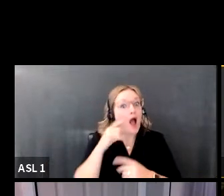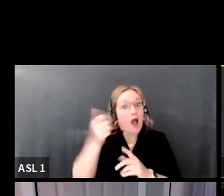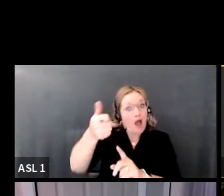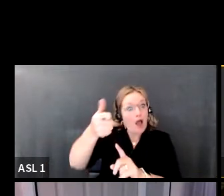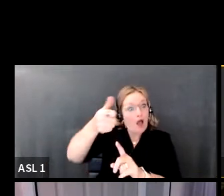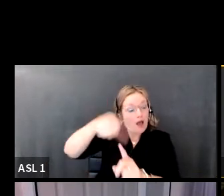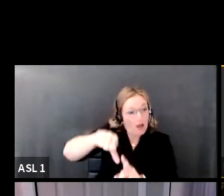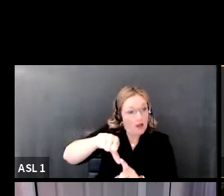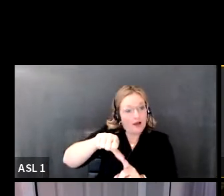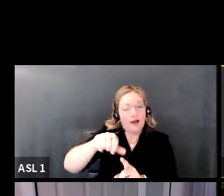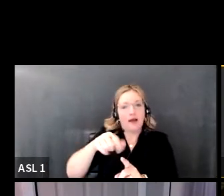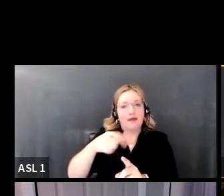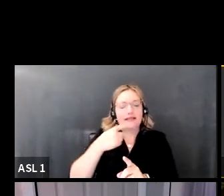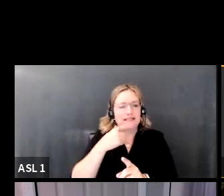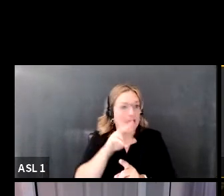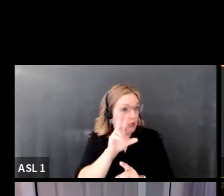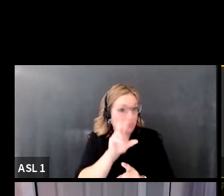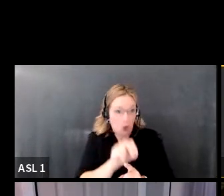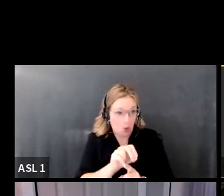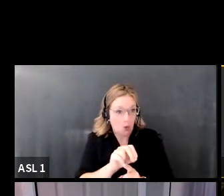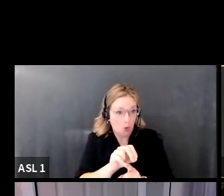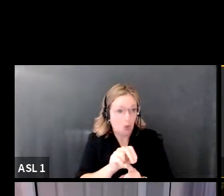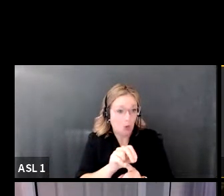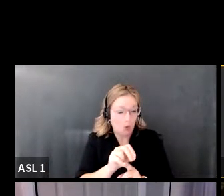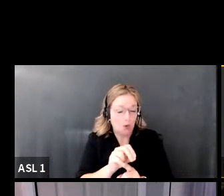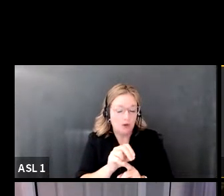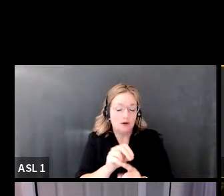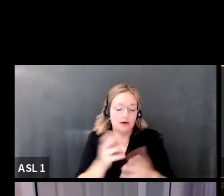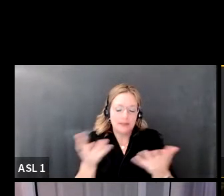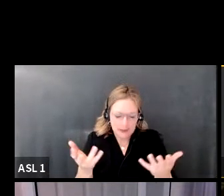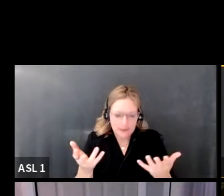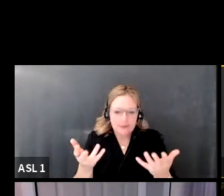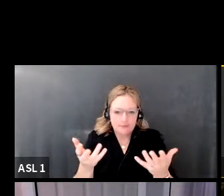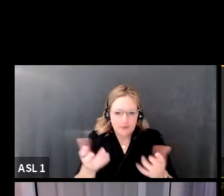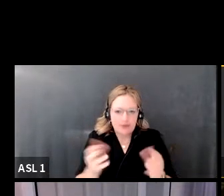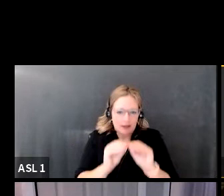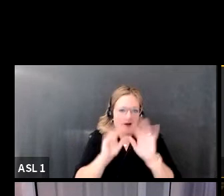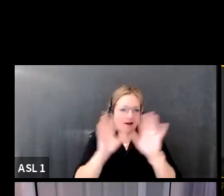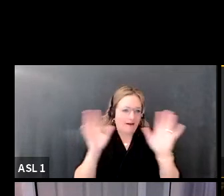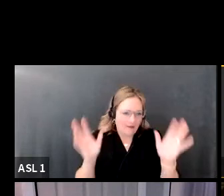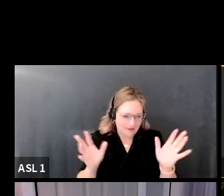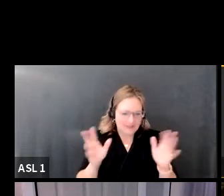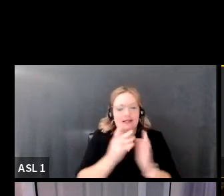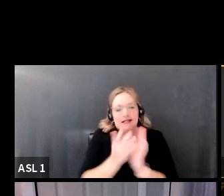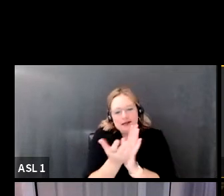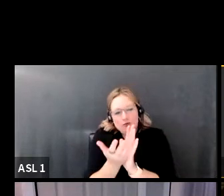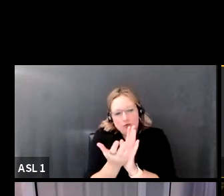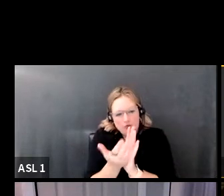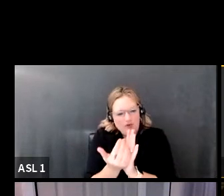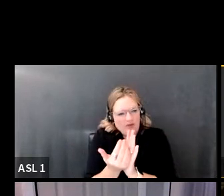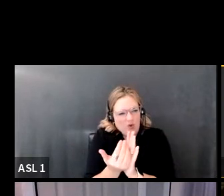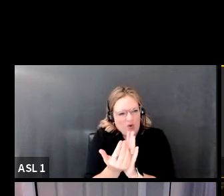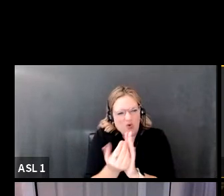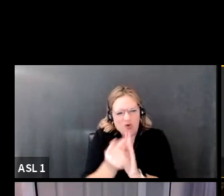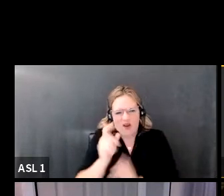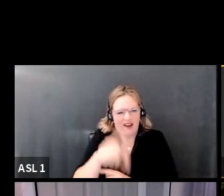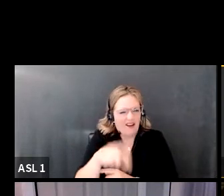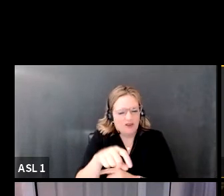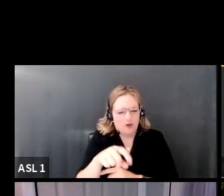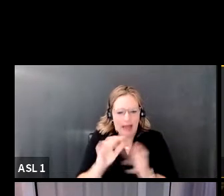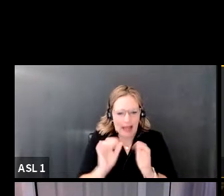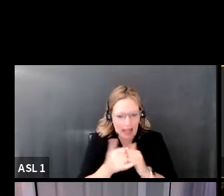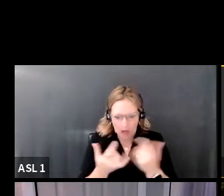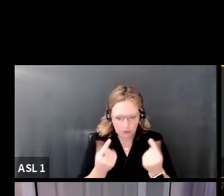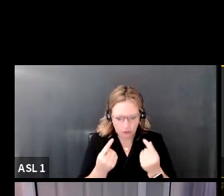back and say no to it um then obviously there would need to be a review of uh you know a go-forward